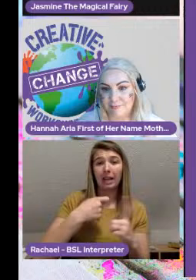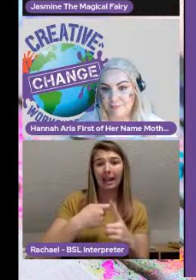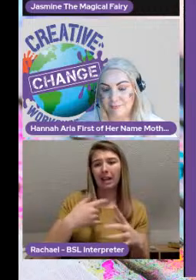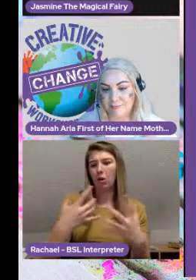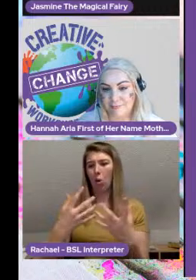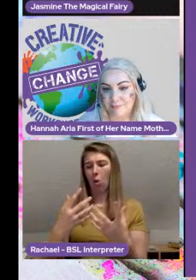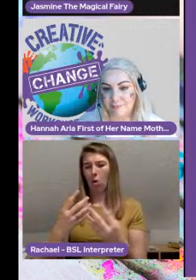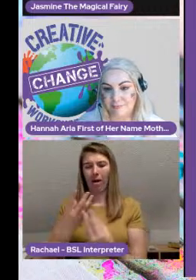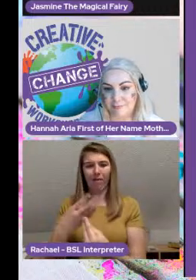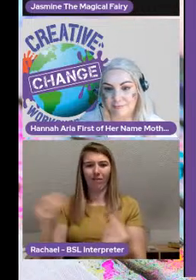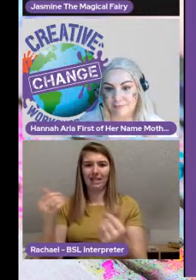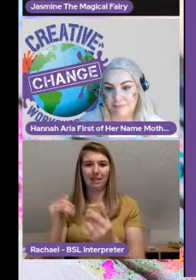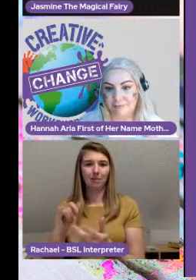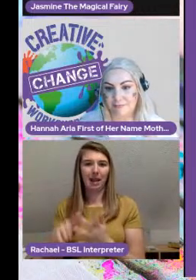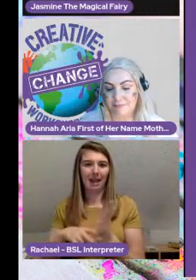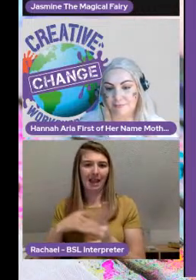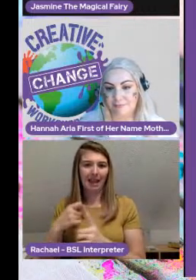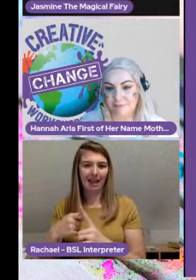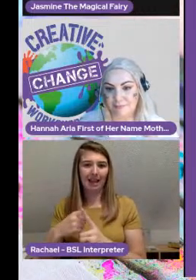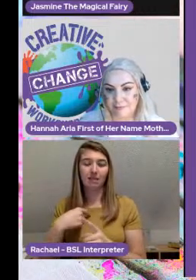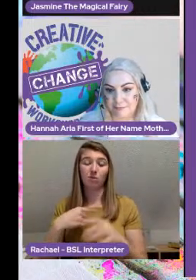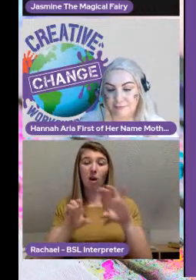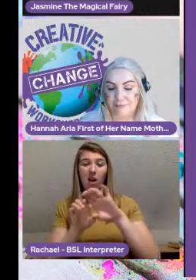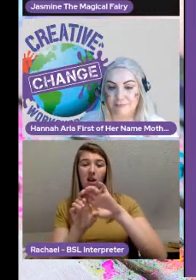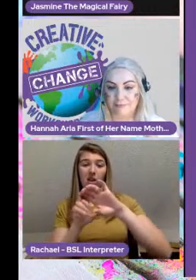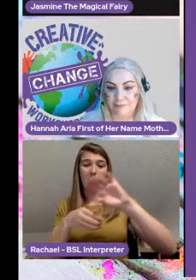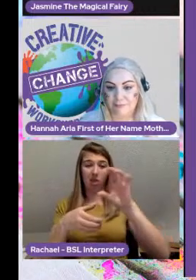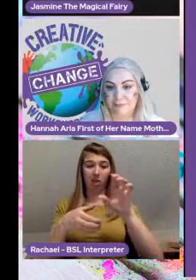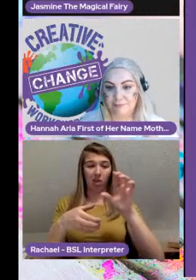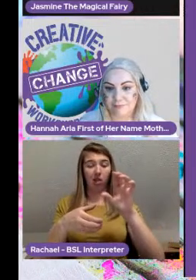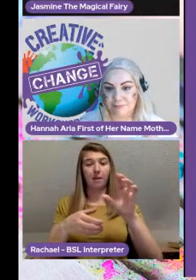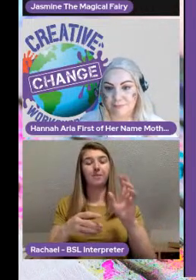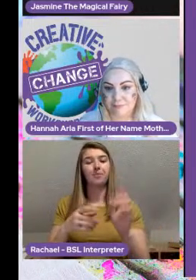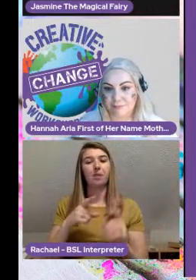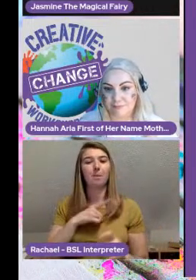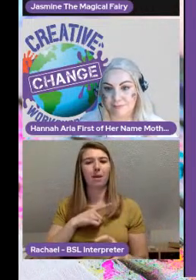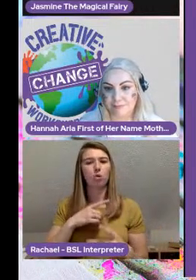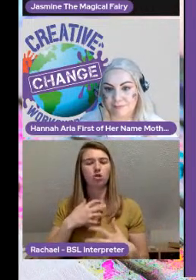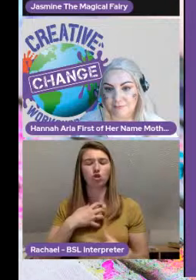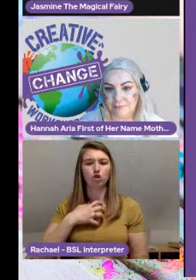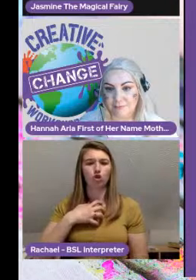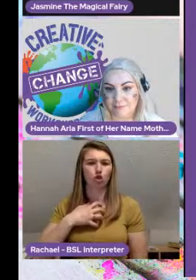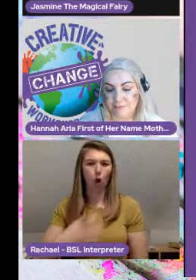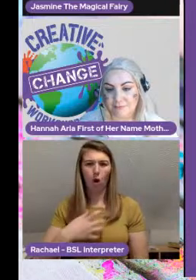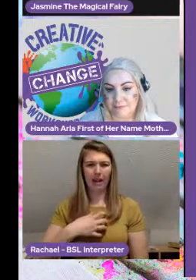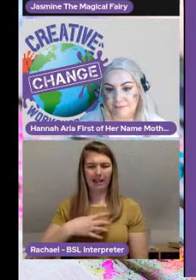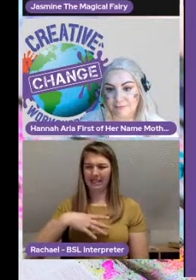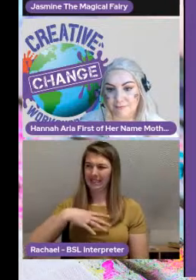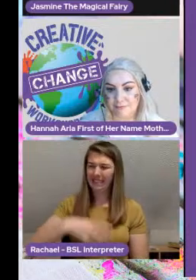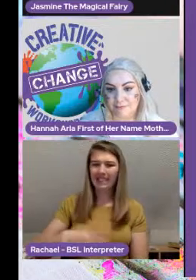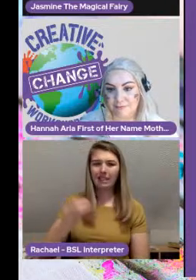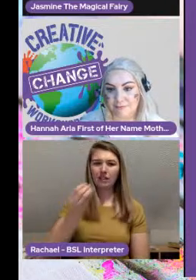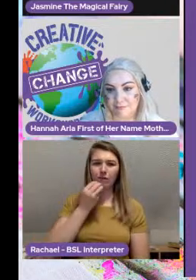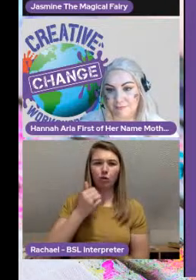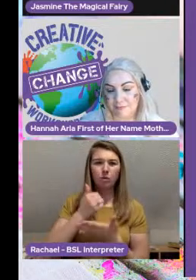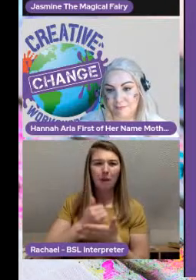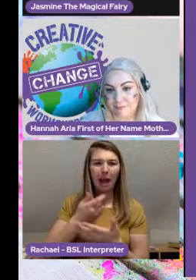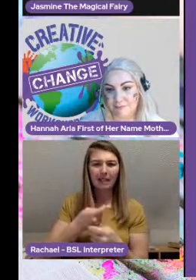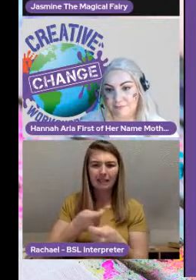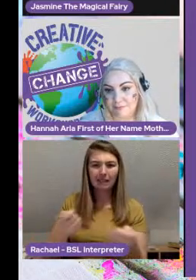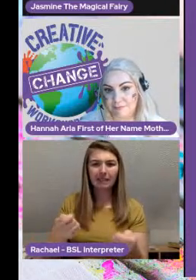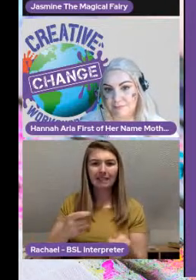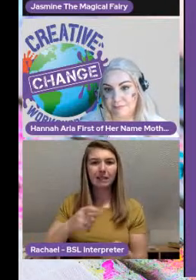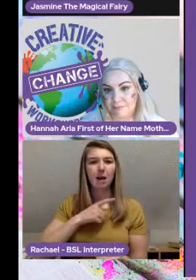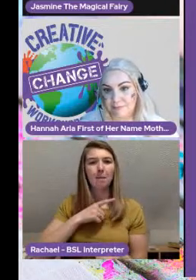how shocking it is that we even need food banks. The can is broken in two to represent it feels like we are living in two